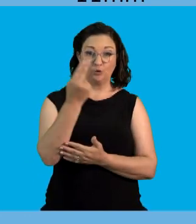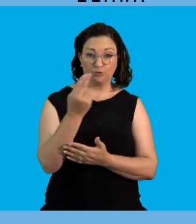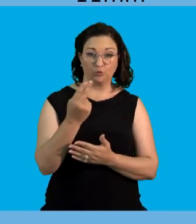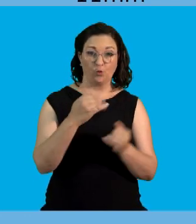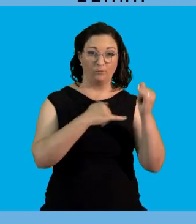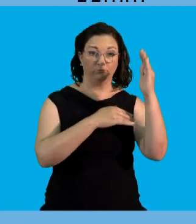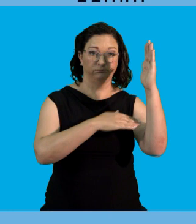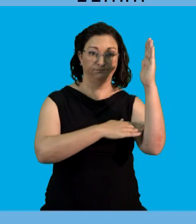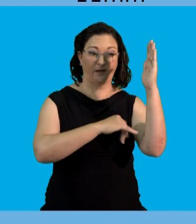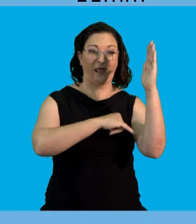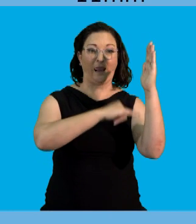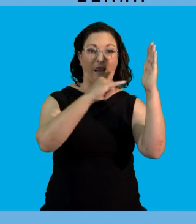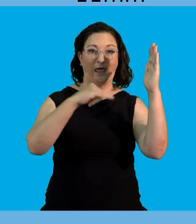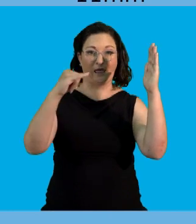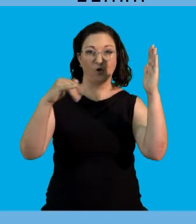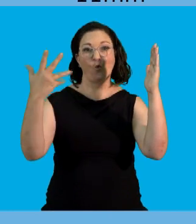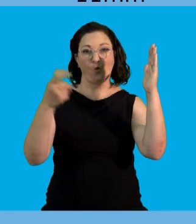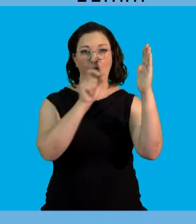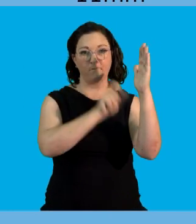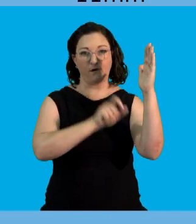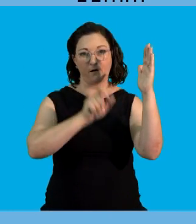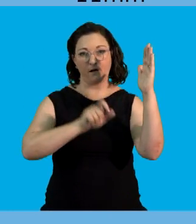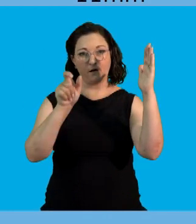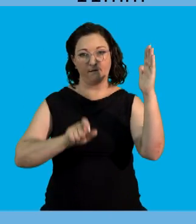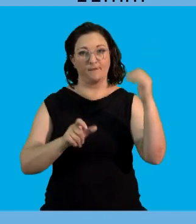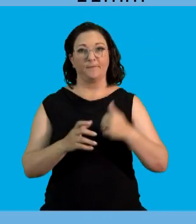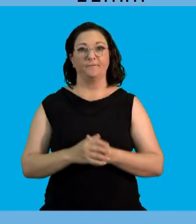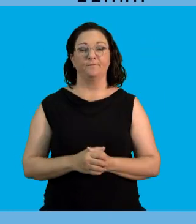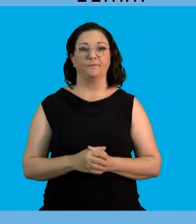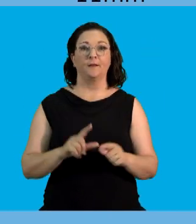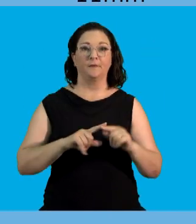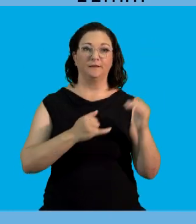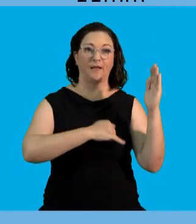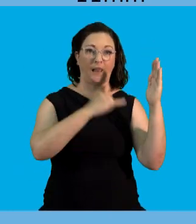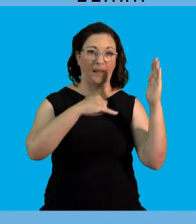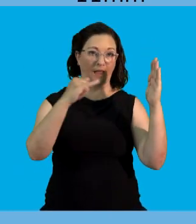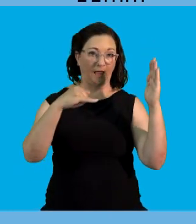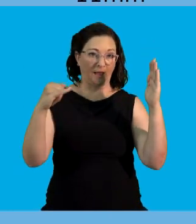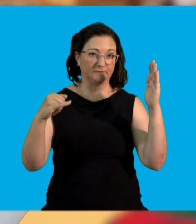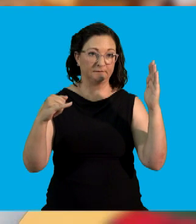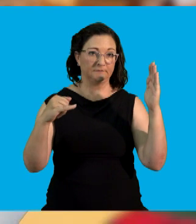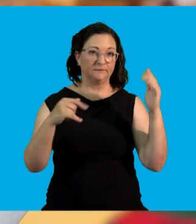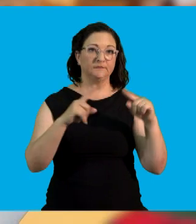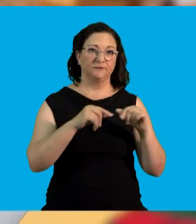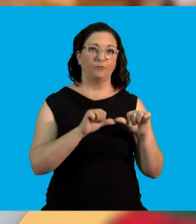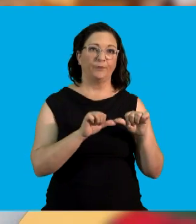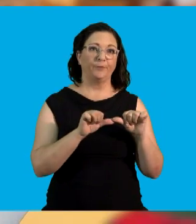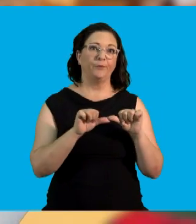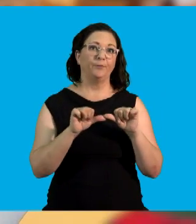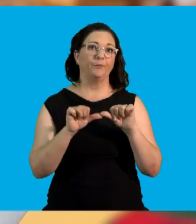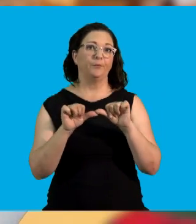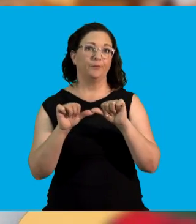line graph or a bar graph. However, the difference between those two graphs is that a line graph, it shows a continuous relationship